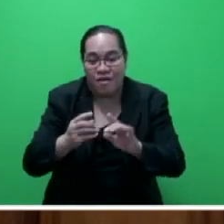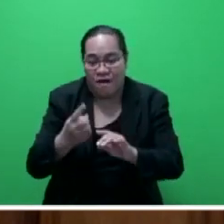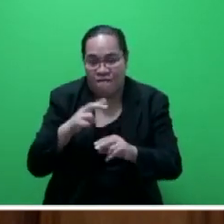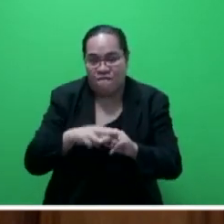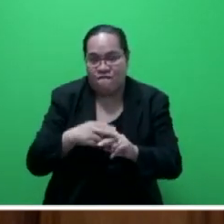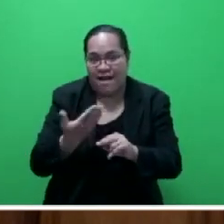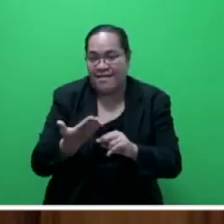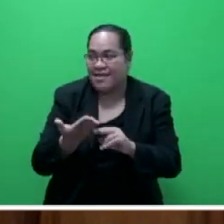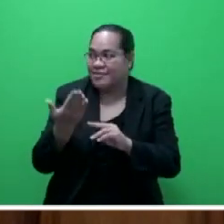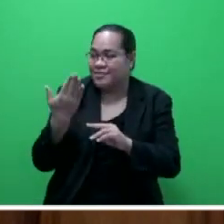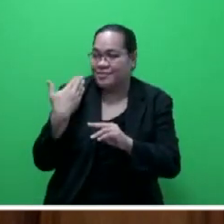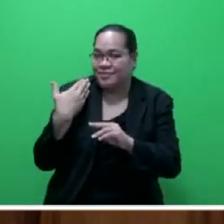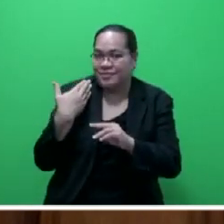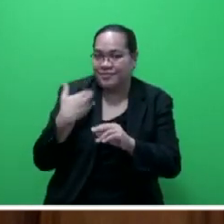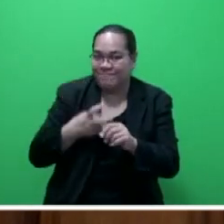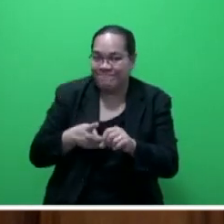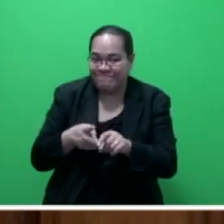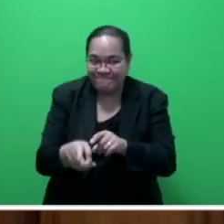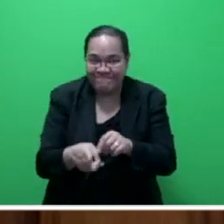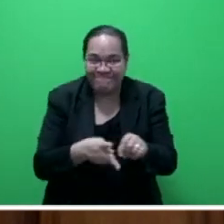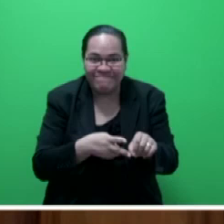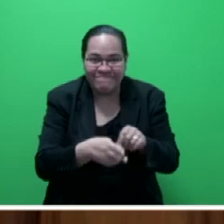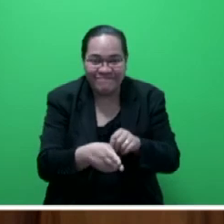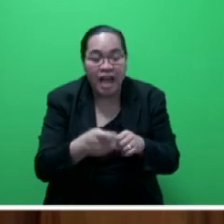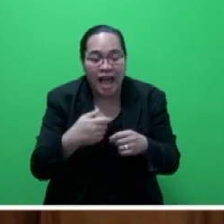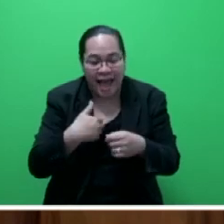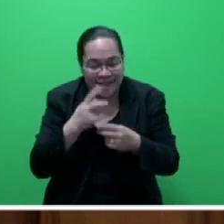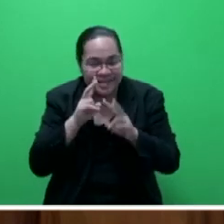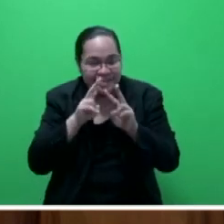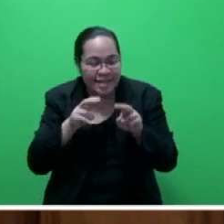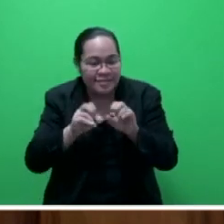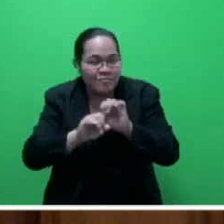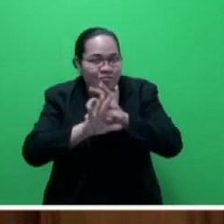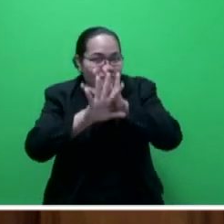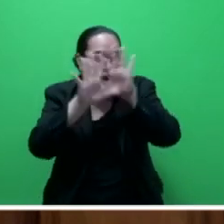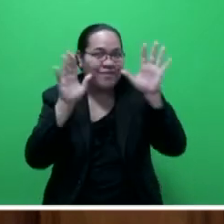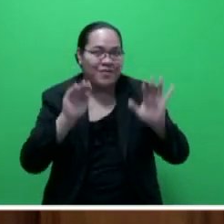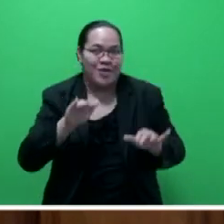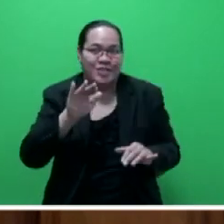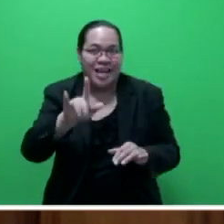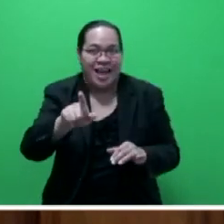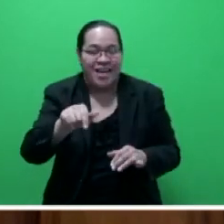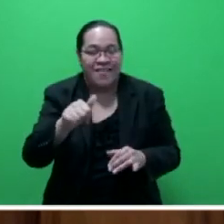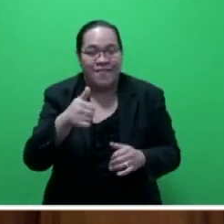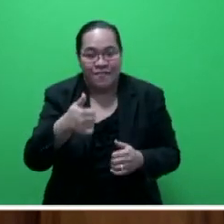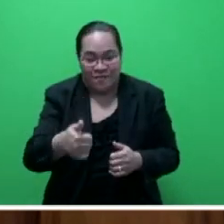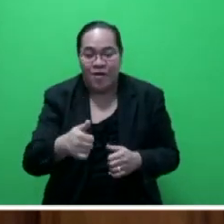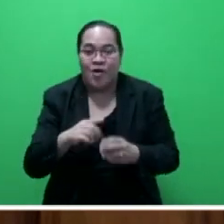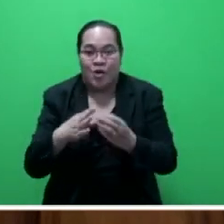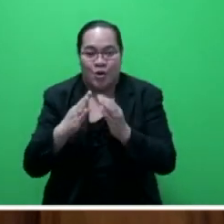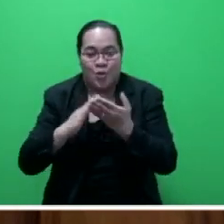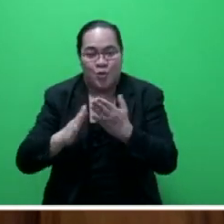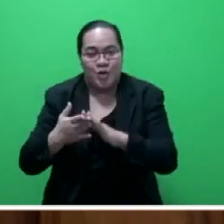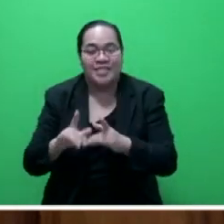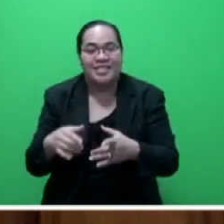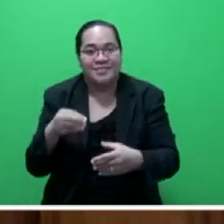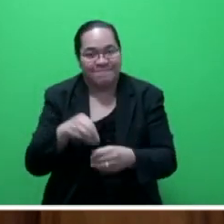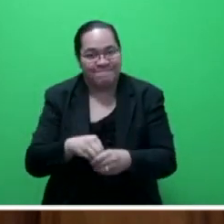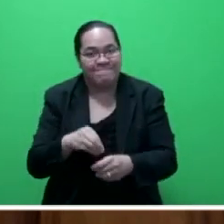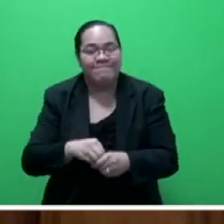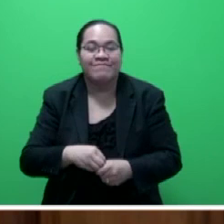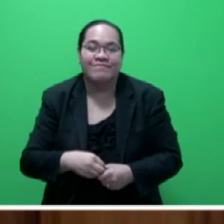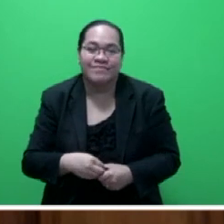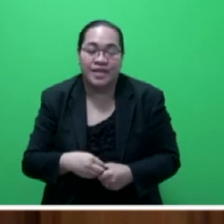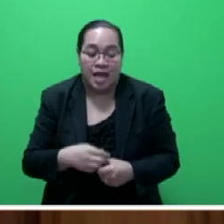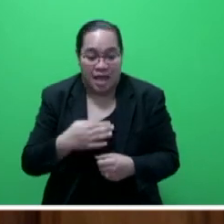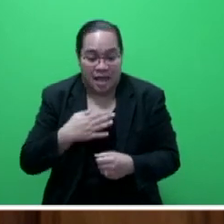Friday. I could already see a bright future for the communities involved. Honorable Speaker said,